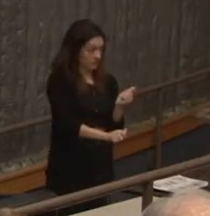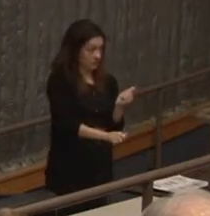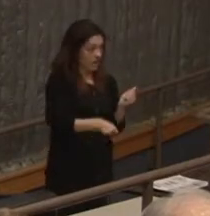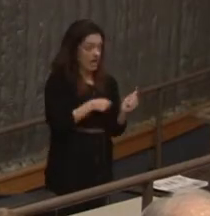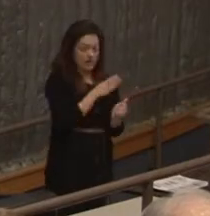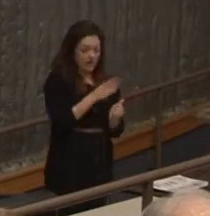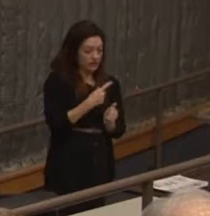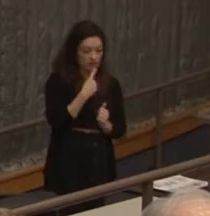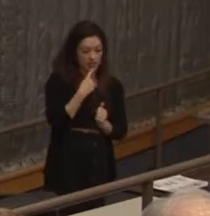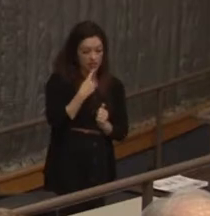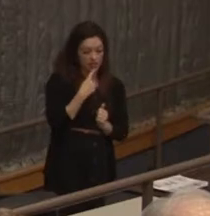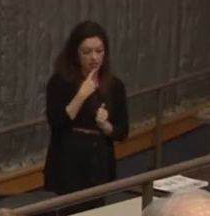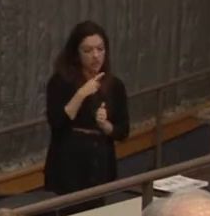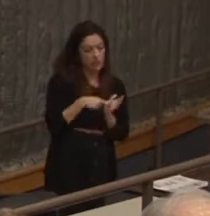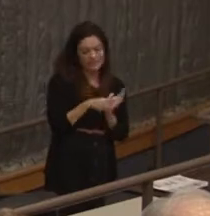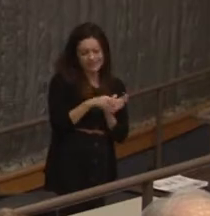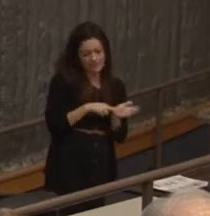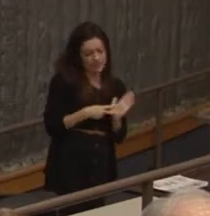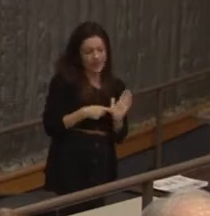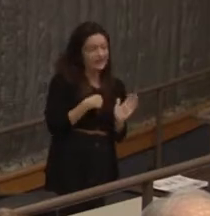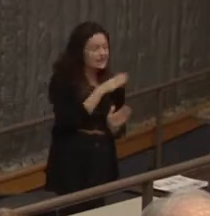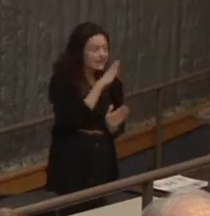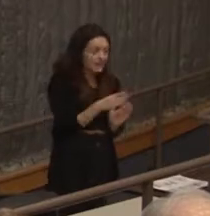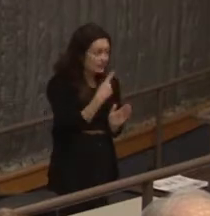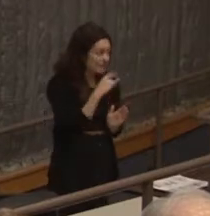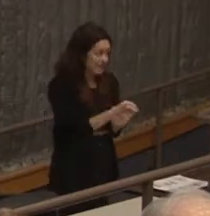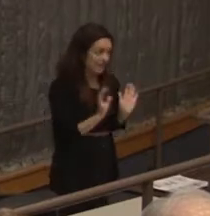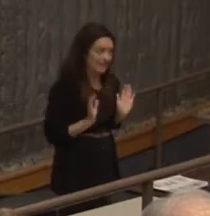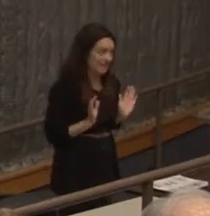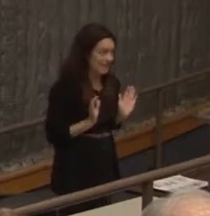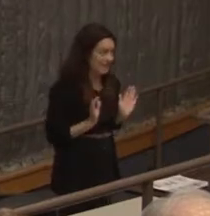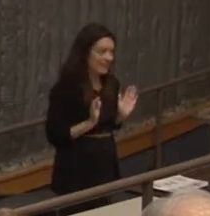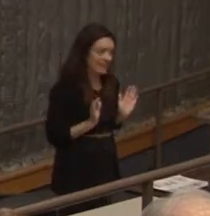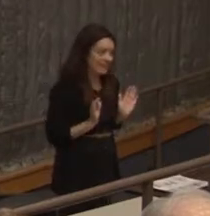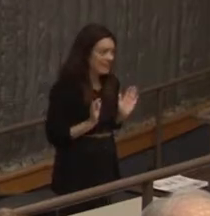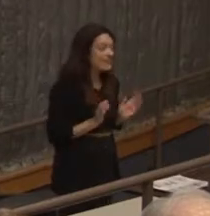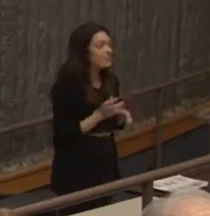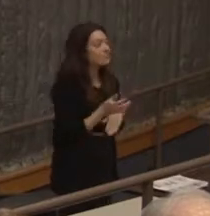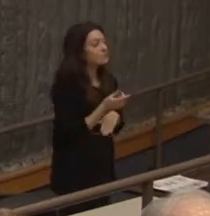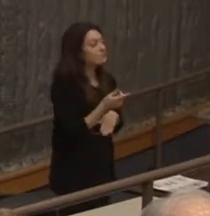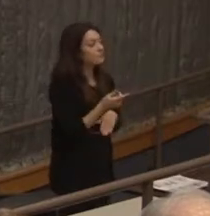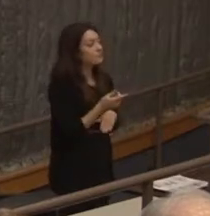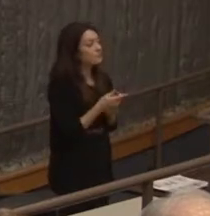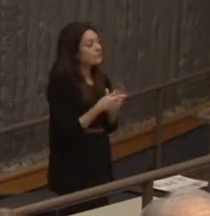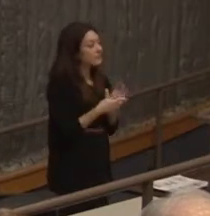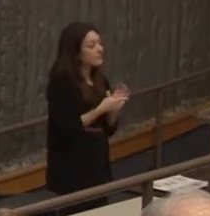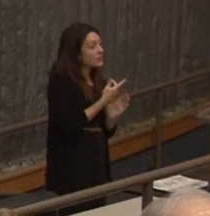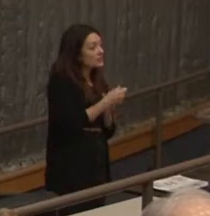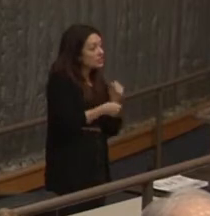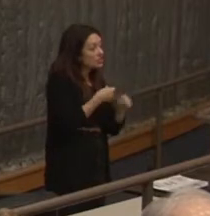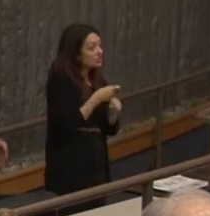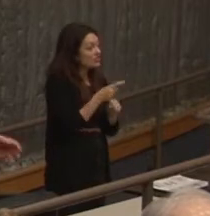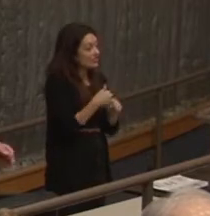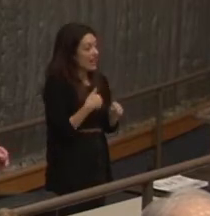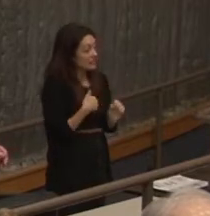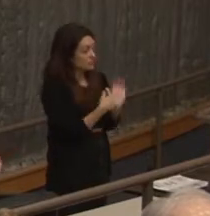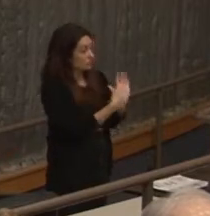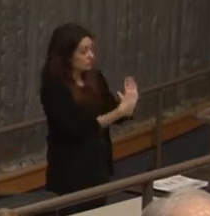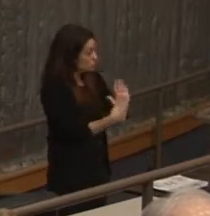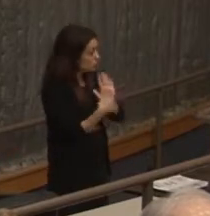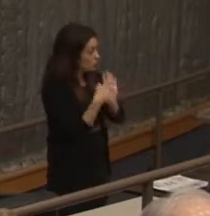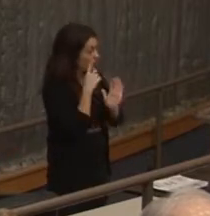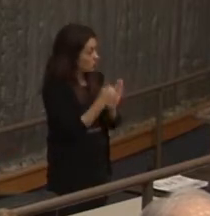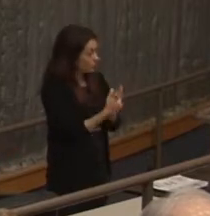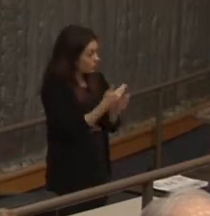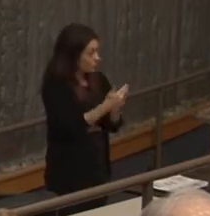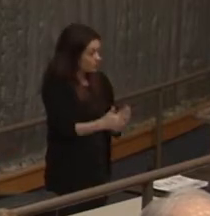to Sam, what does this mean? I once, at one of the, twice a year, he has an exhibition of his new paintings